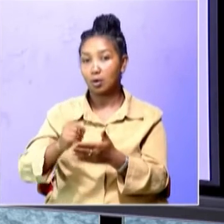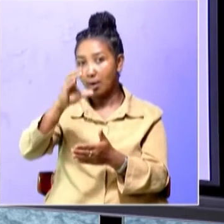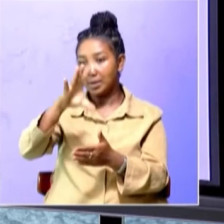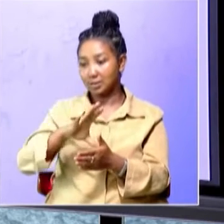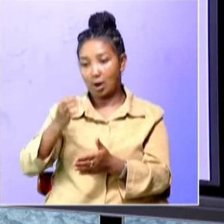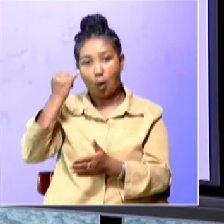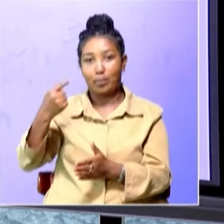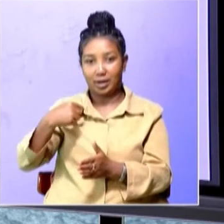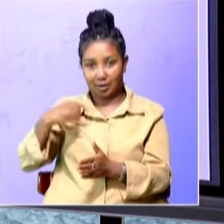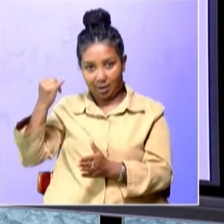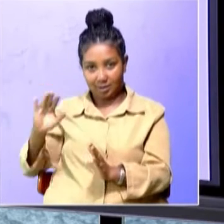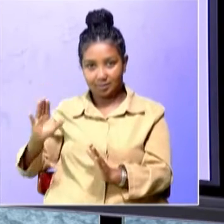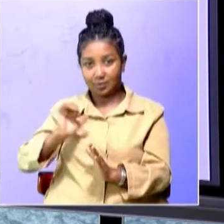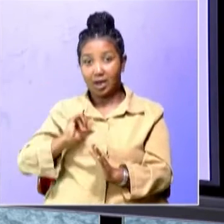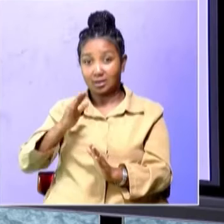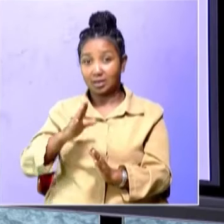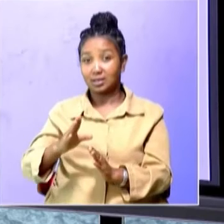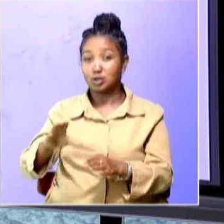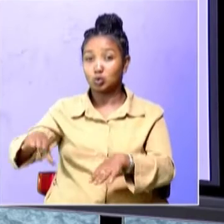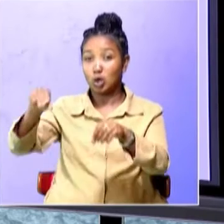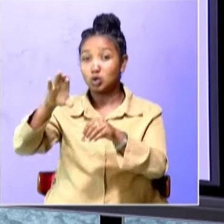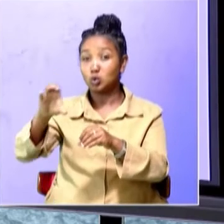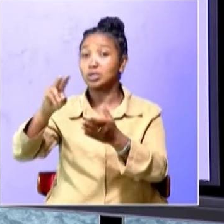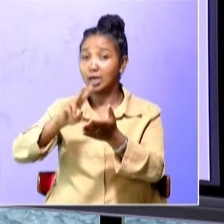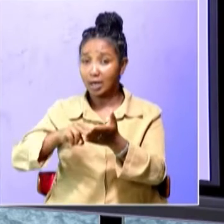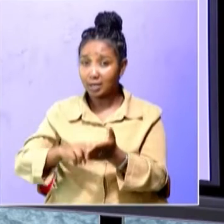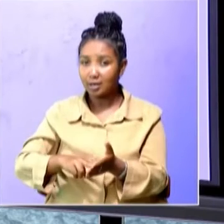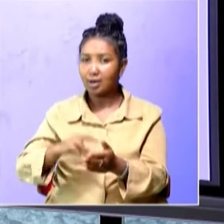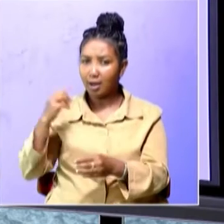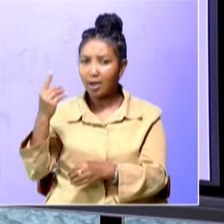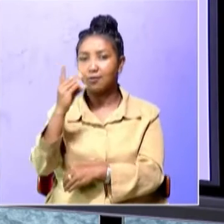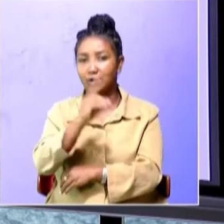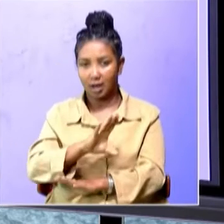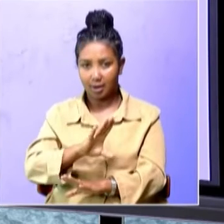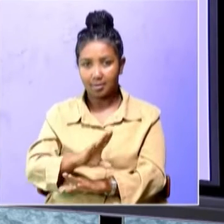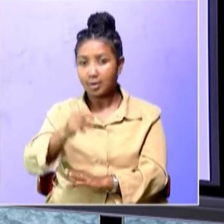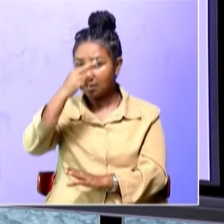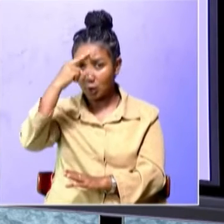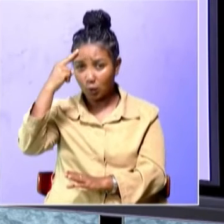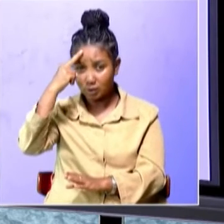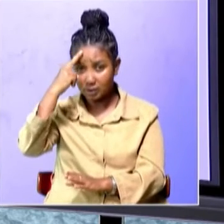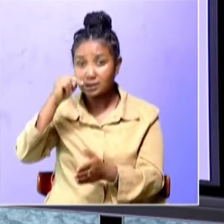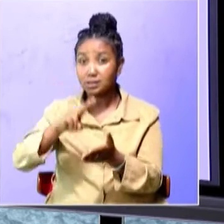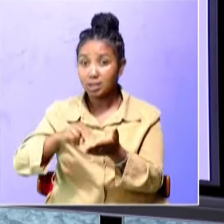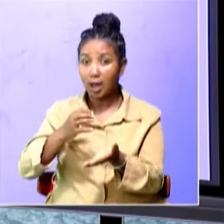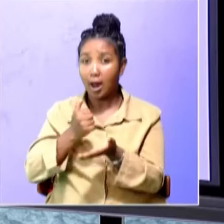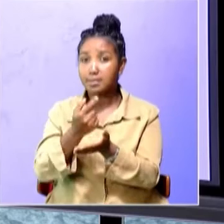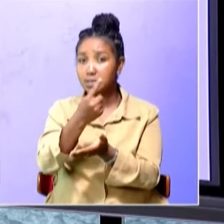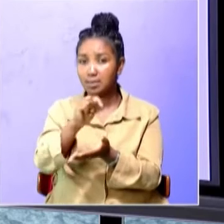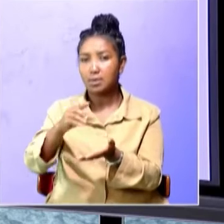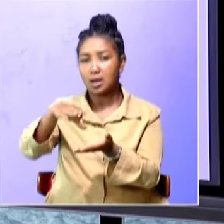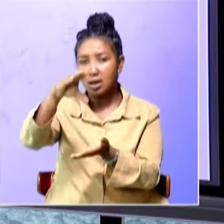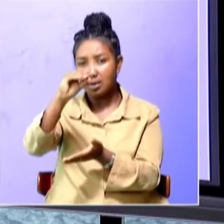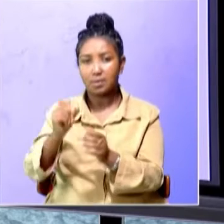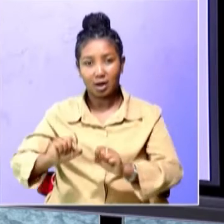personal opinion, all right? I think students should read every day because reading helps them learn